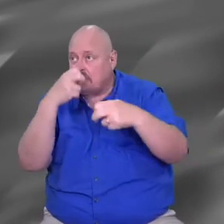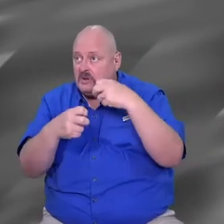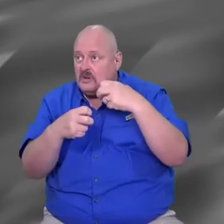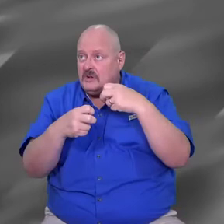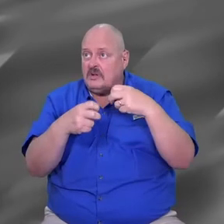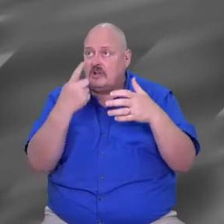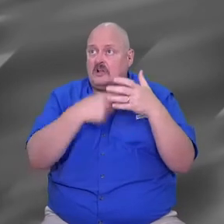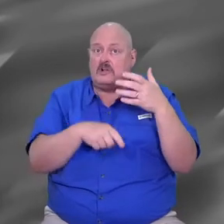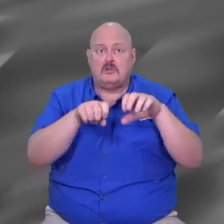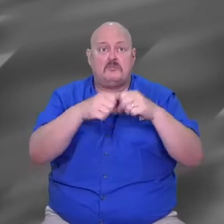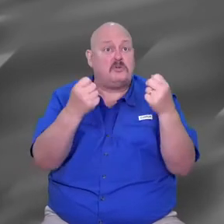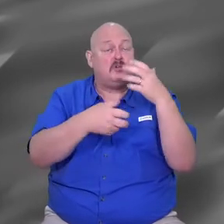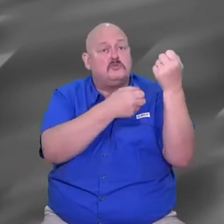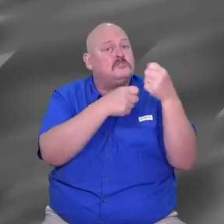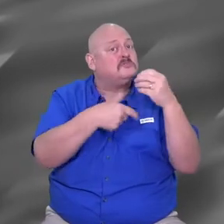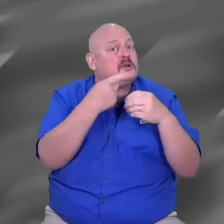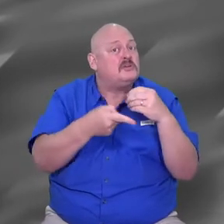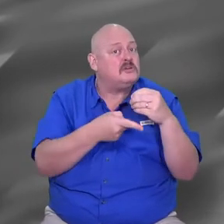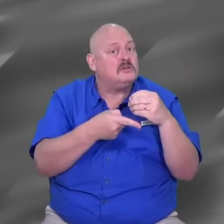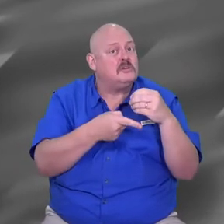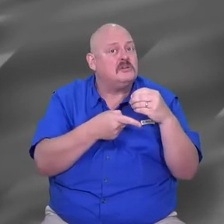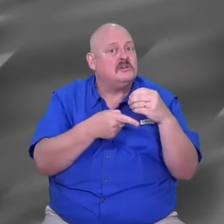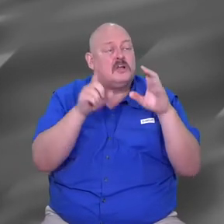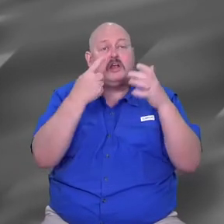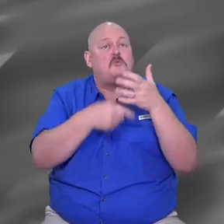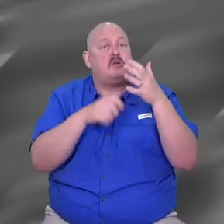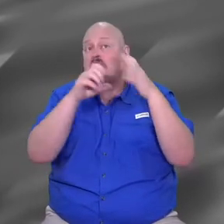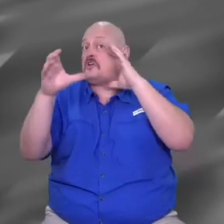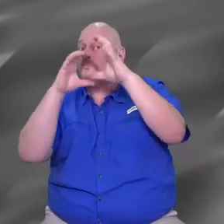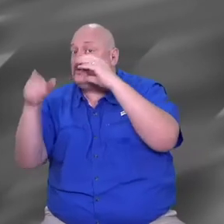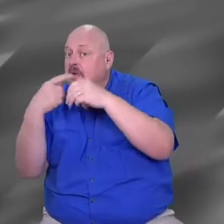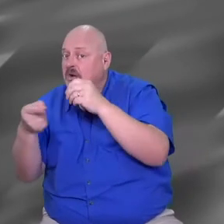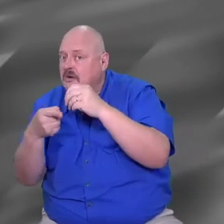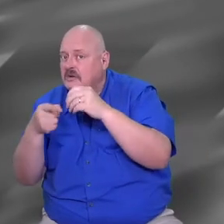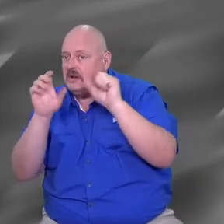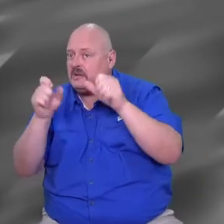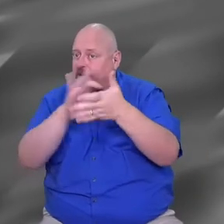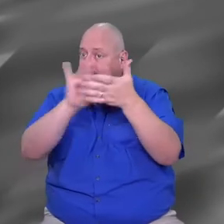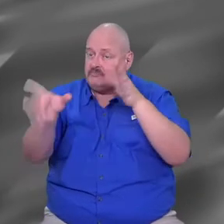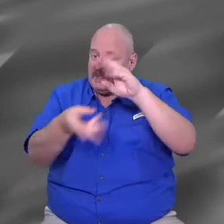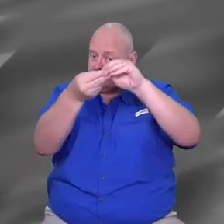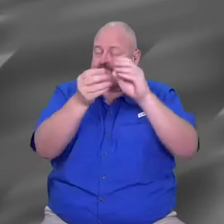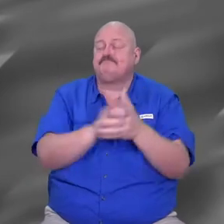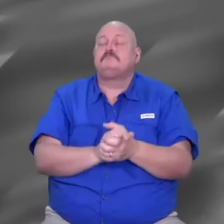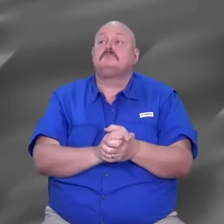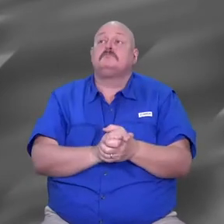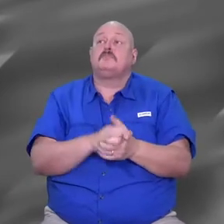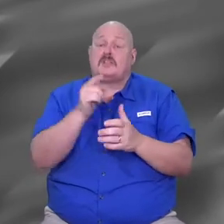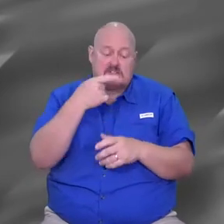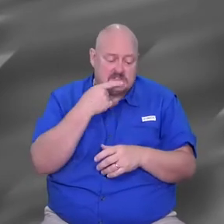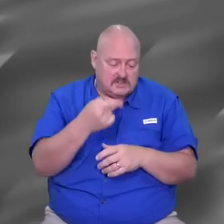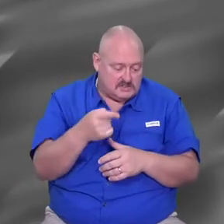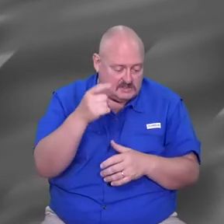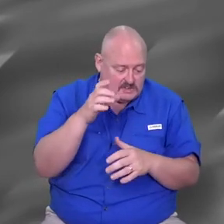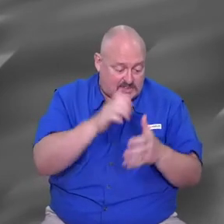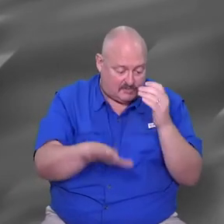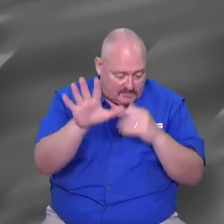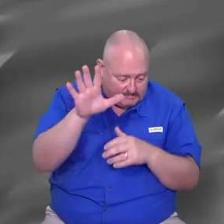what have we broken trust on? You can fill in the blank. What are we not communicating about? You can fill in the blank. So, that being said, in chapter